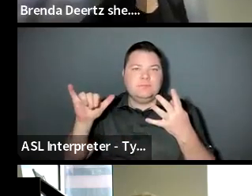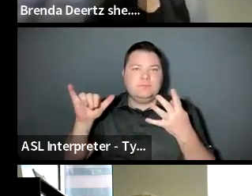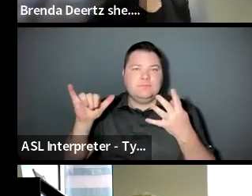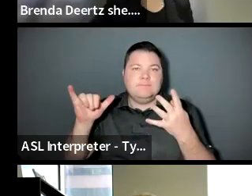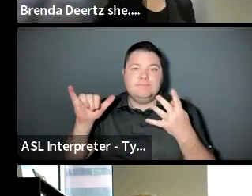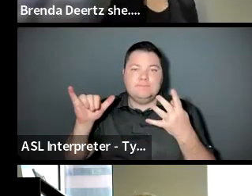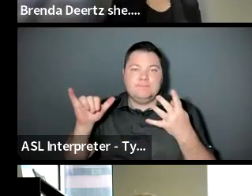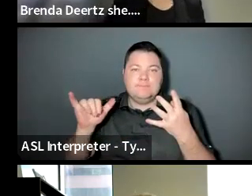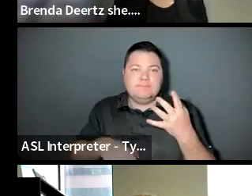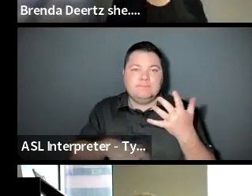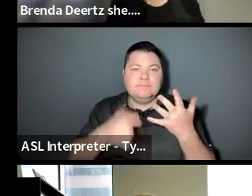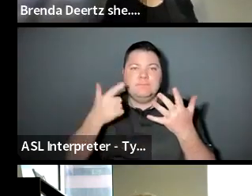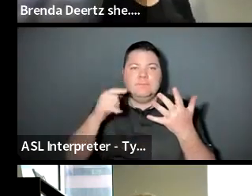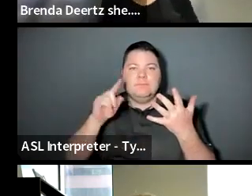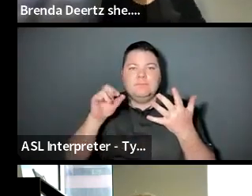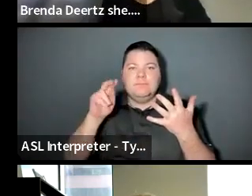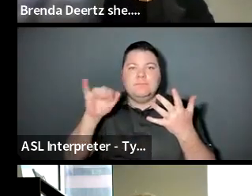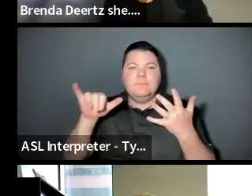Commissioner Gladney.